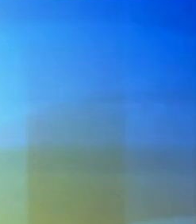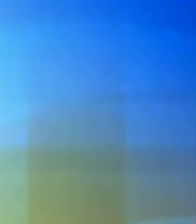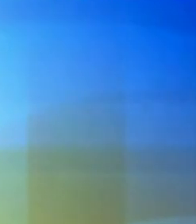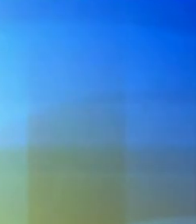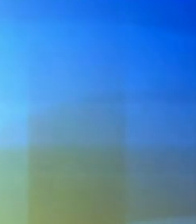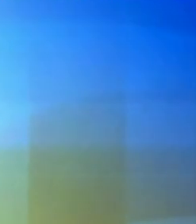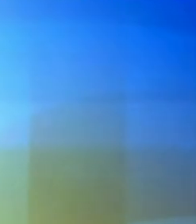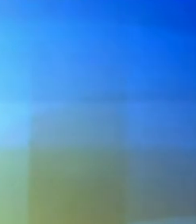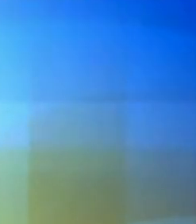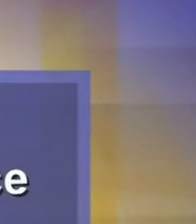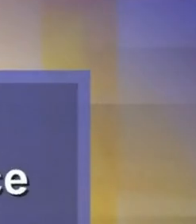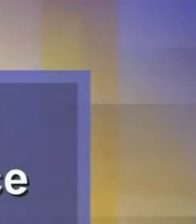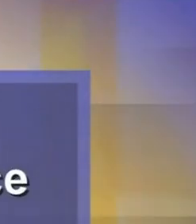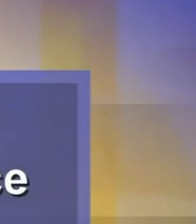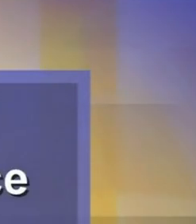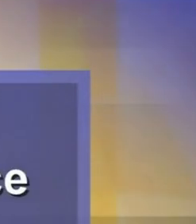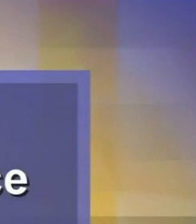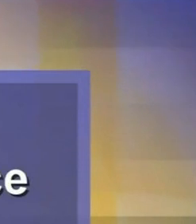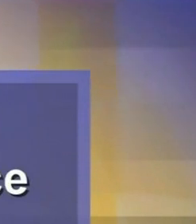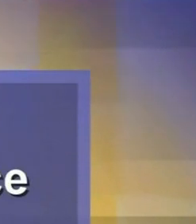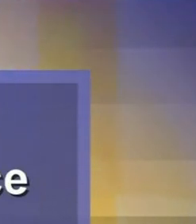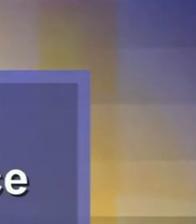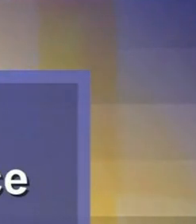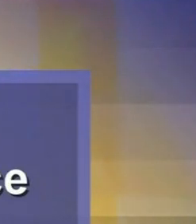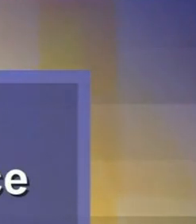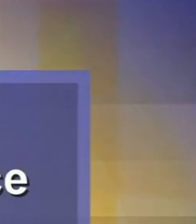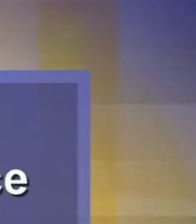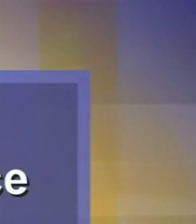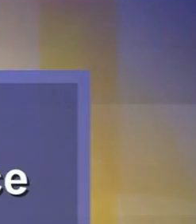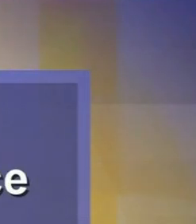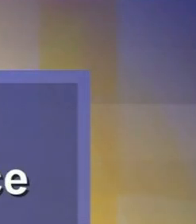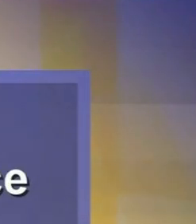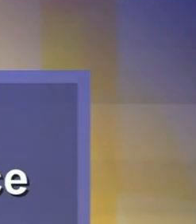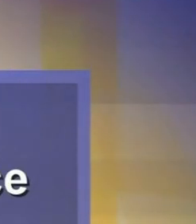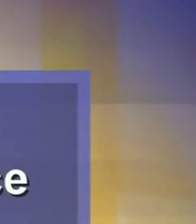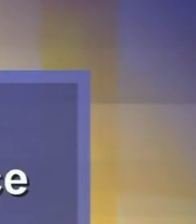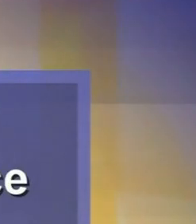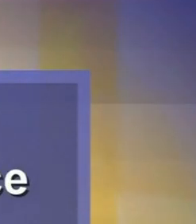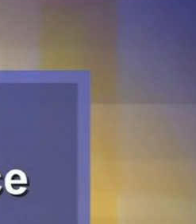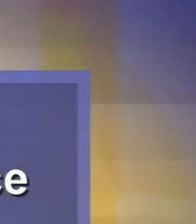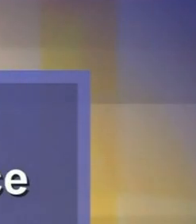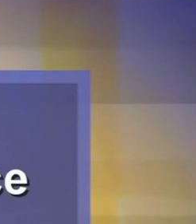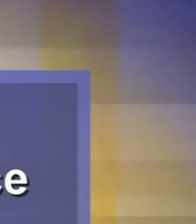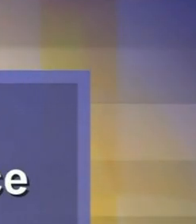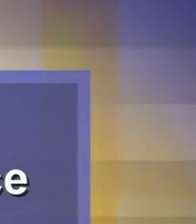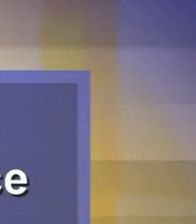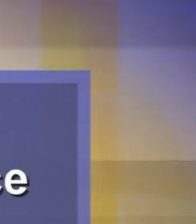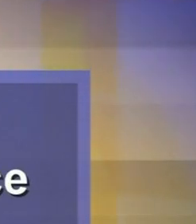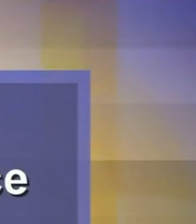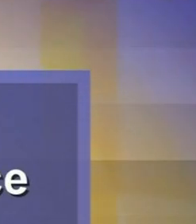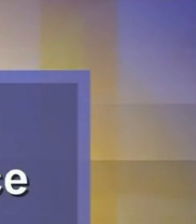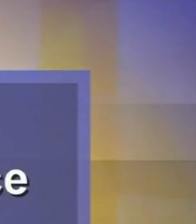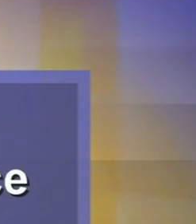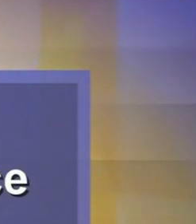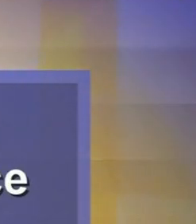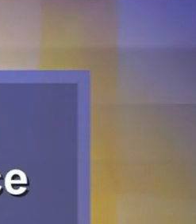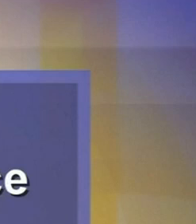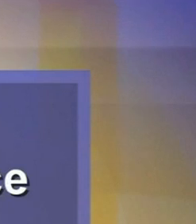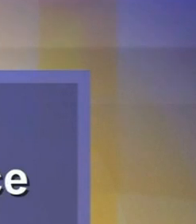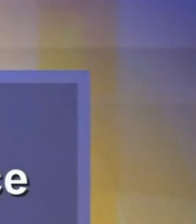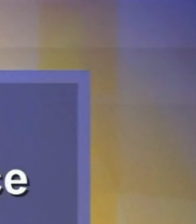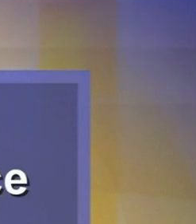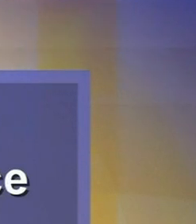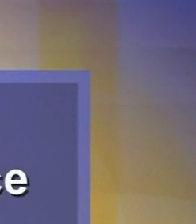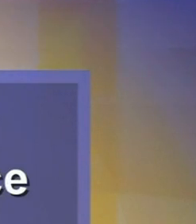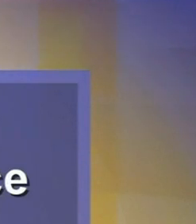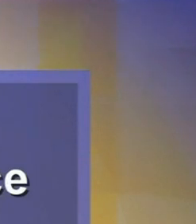time. Yeah, the Specialty Foods Group, they make Kentucky Legend hams, Field and Fisher, and